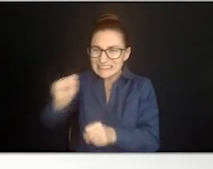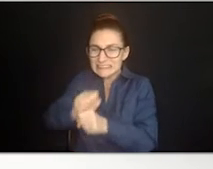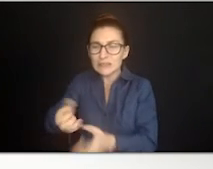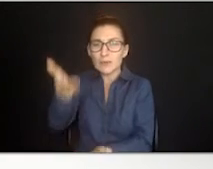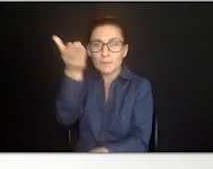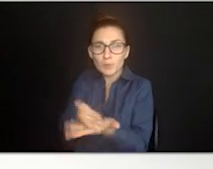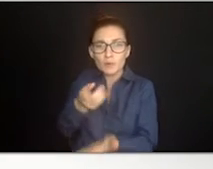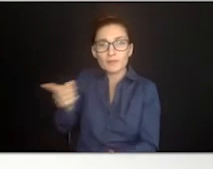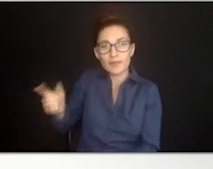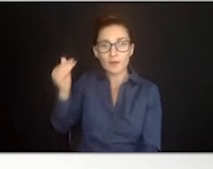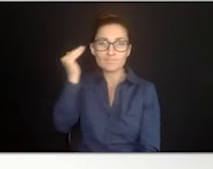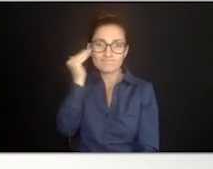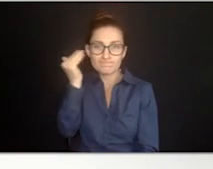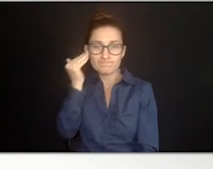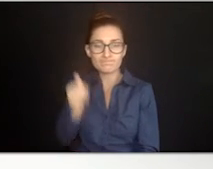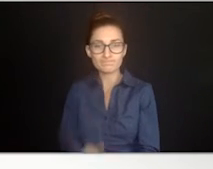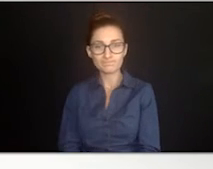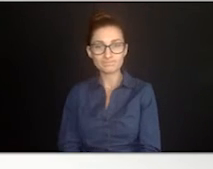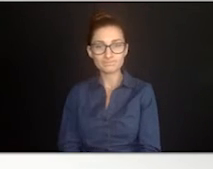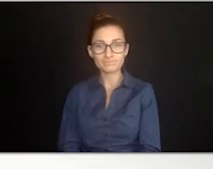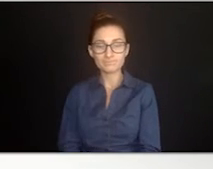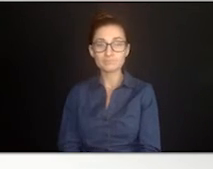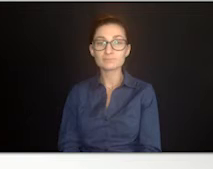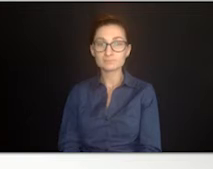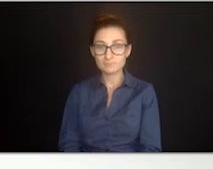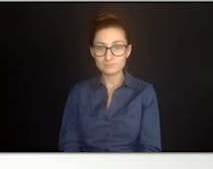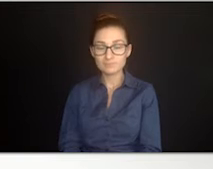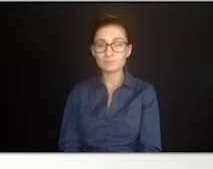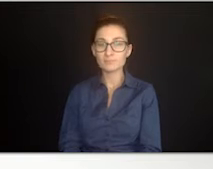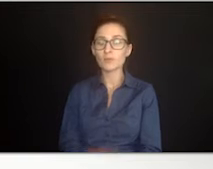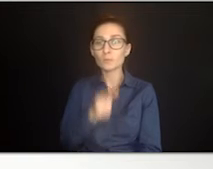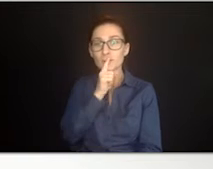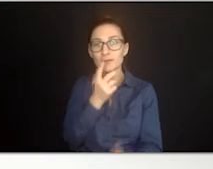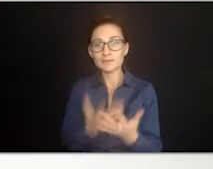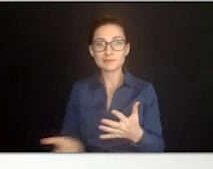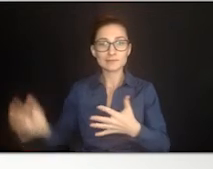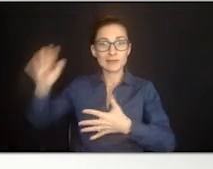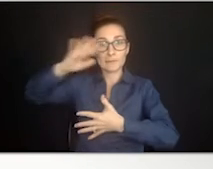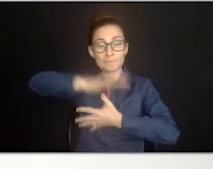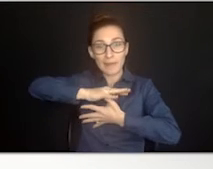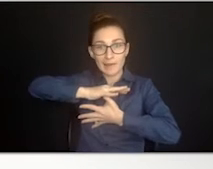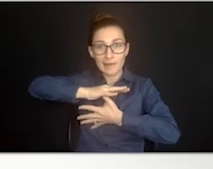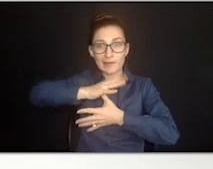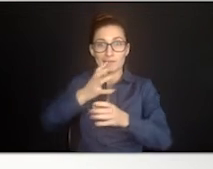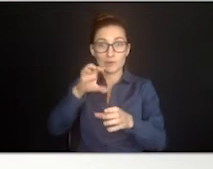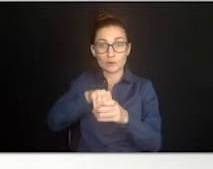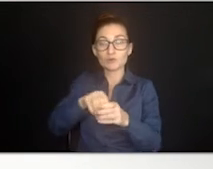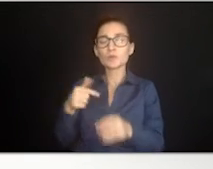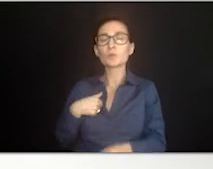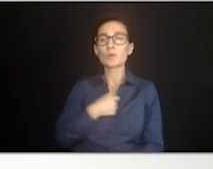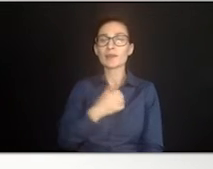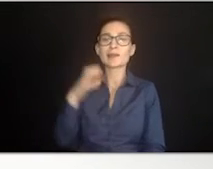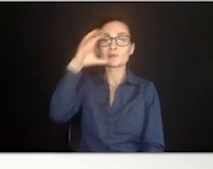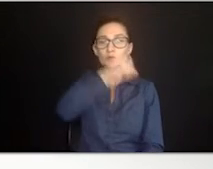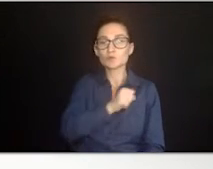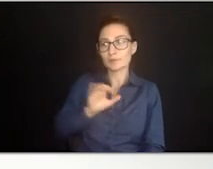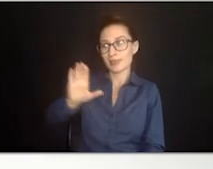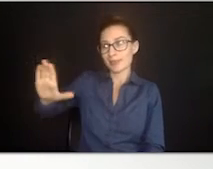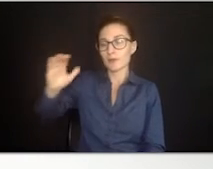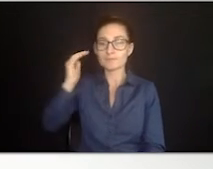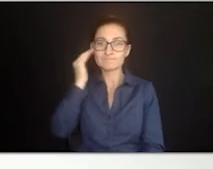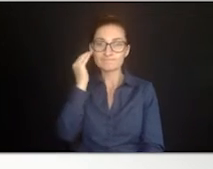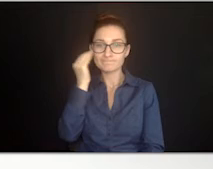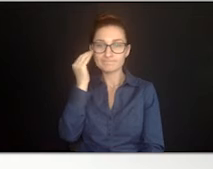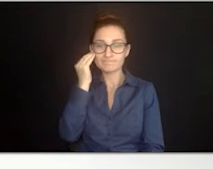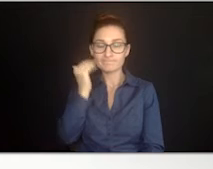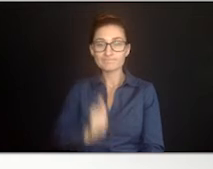of the mainstays and one of the main thoughts of inclusion is that we presume competence from the get-go and find a way